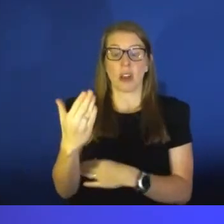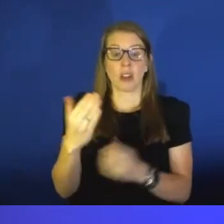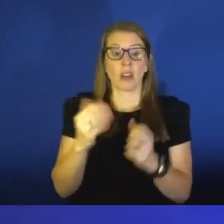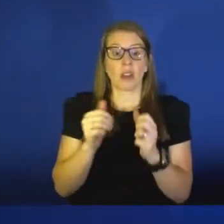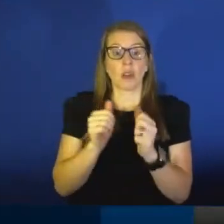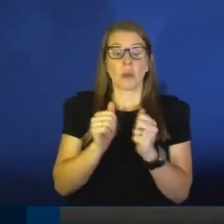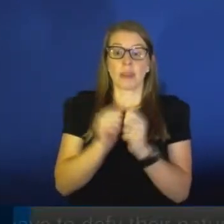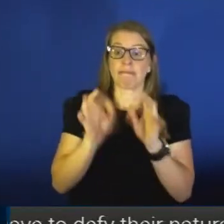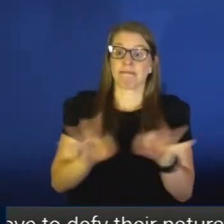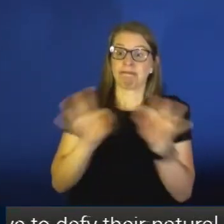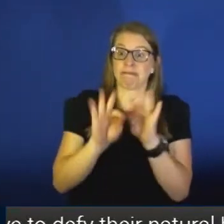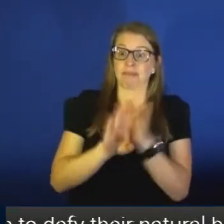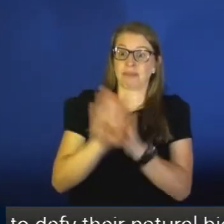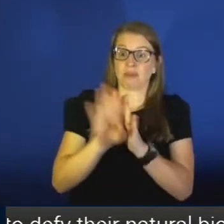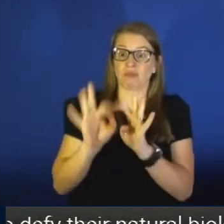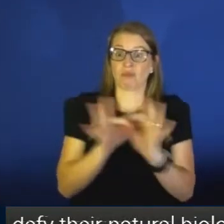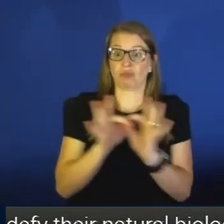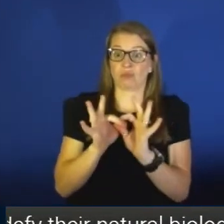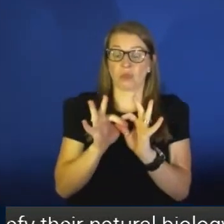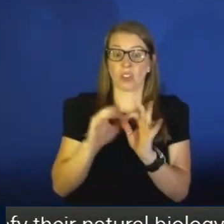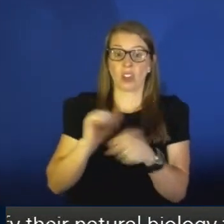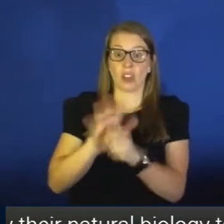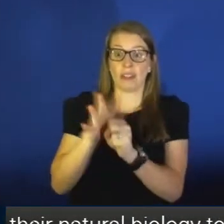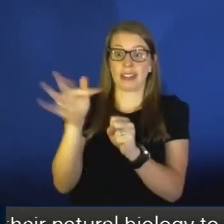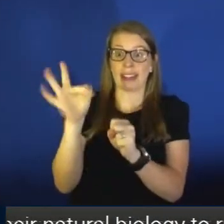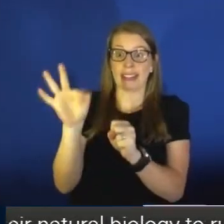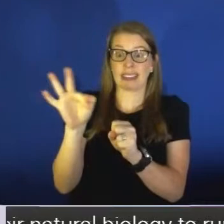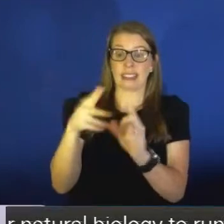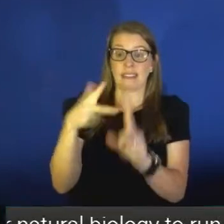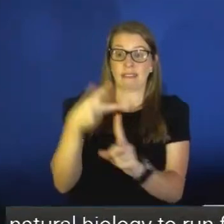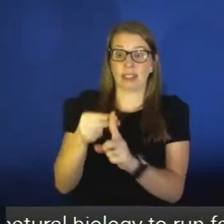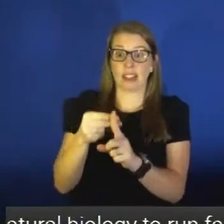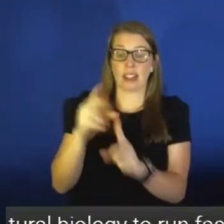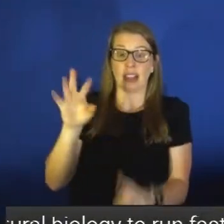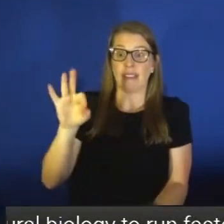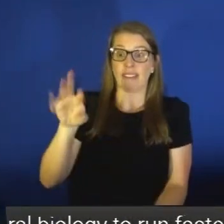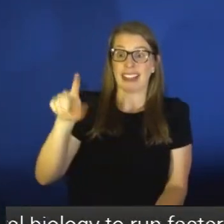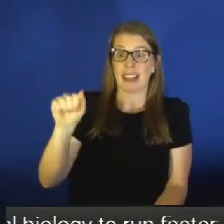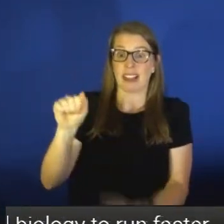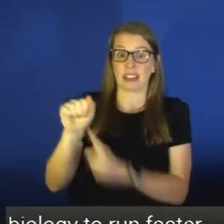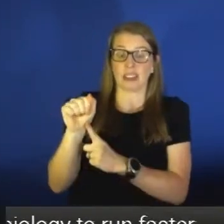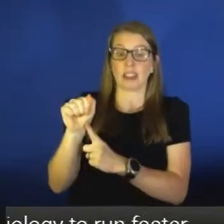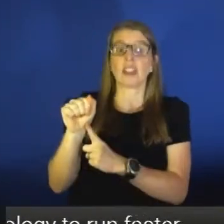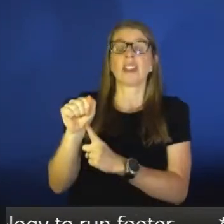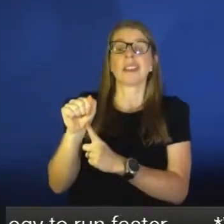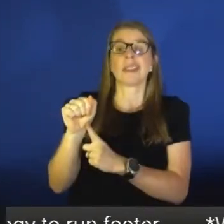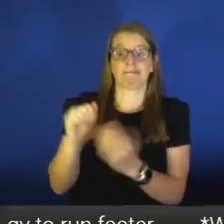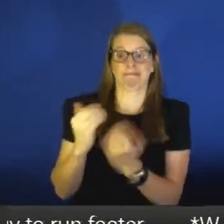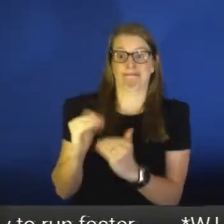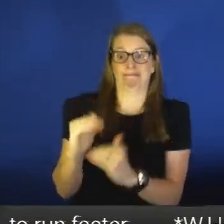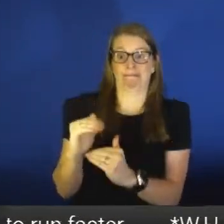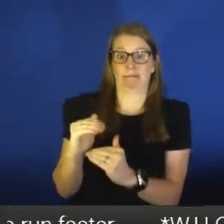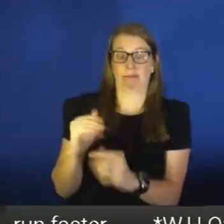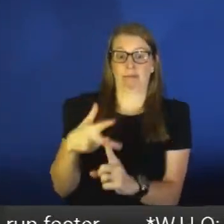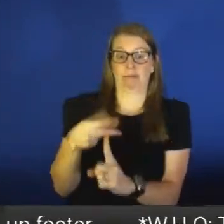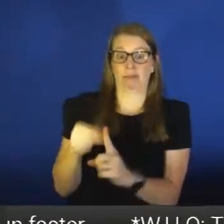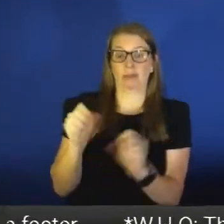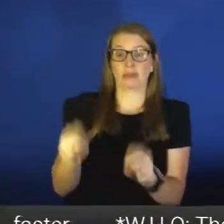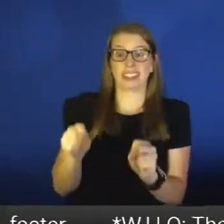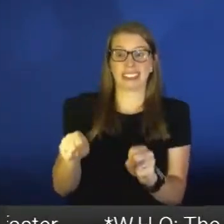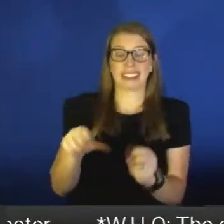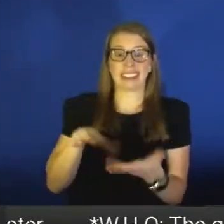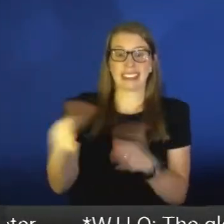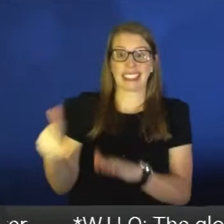involving the COVID-19 vaccine. The FDA is now restricting who can get the Johnson & Johnson vaccine because of a potentially deadly